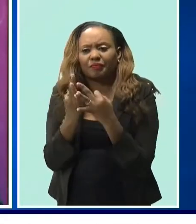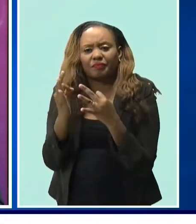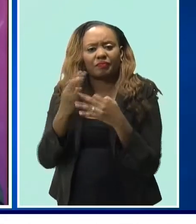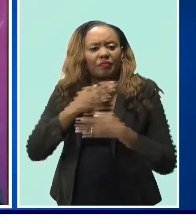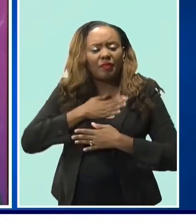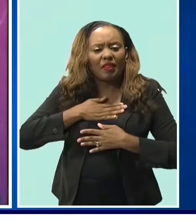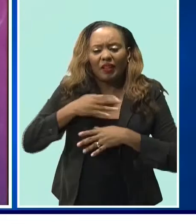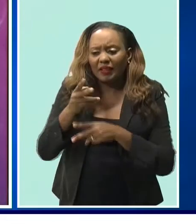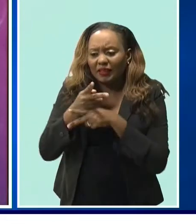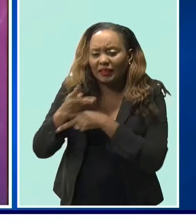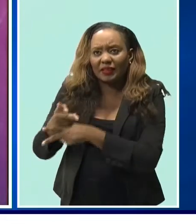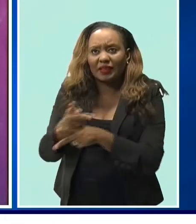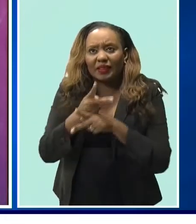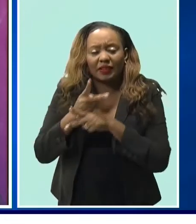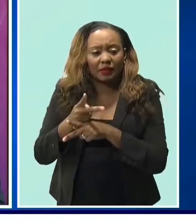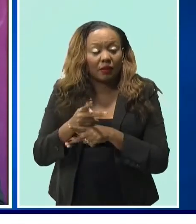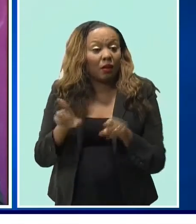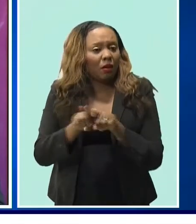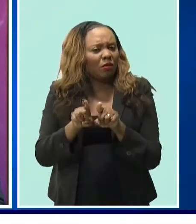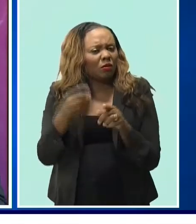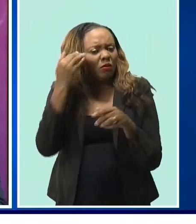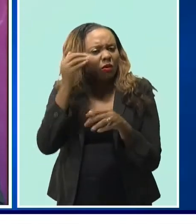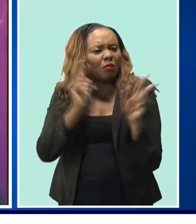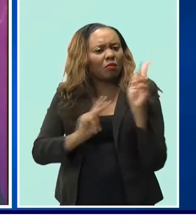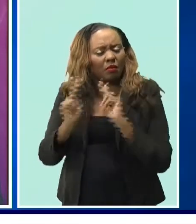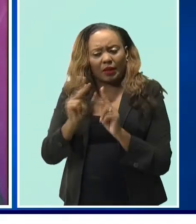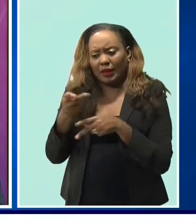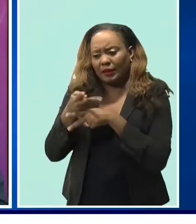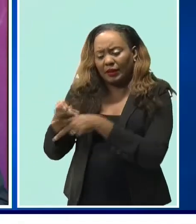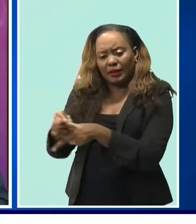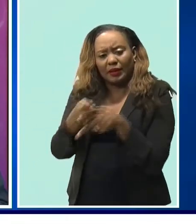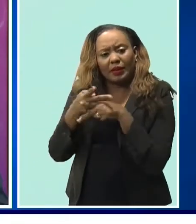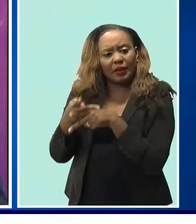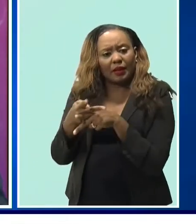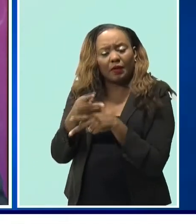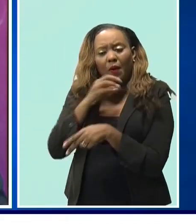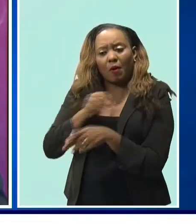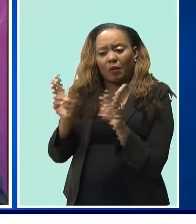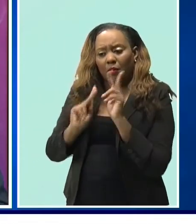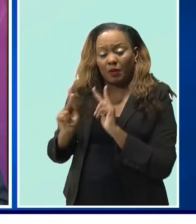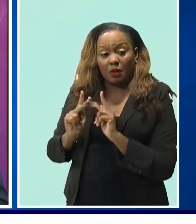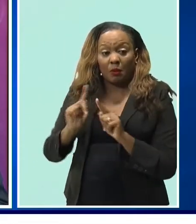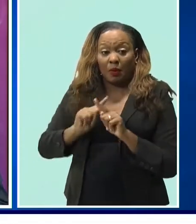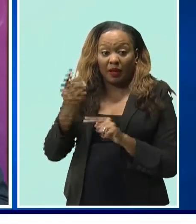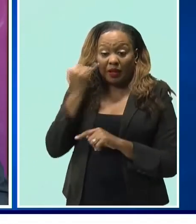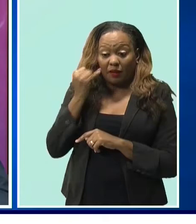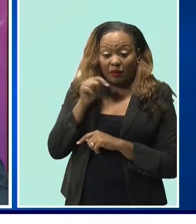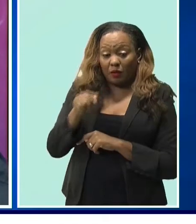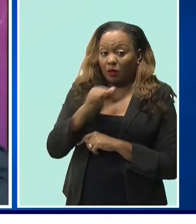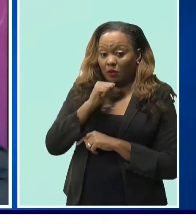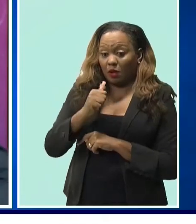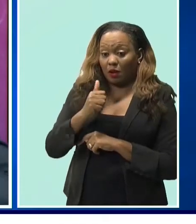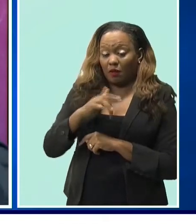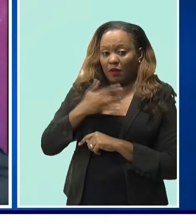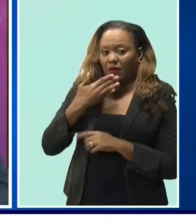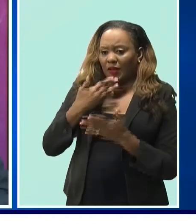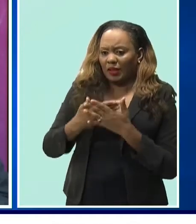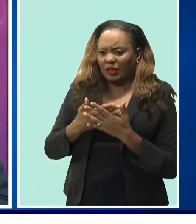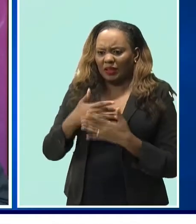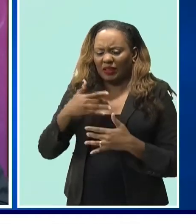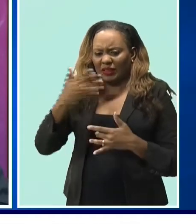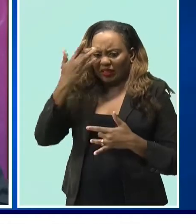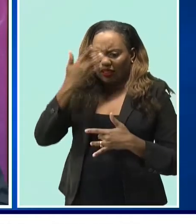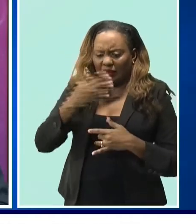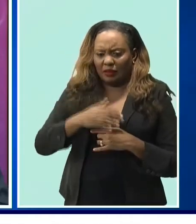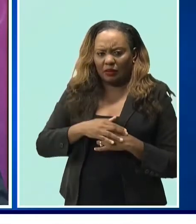But also the caregivers. So the caregivers, if you know you're unwell or you have respiratory illnesses, it's important that you don't just go